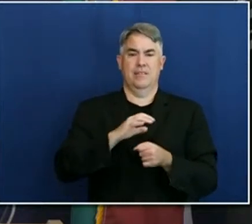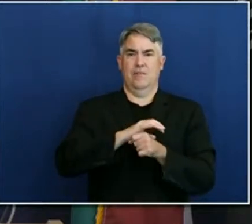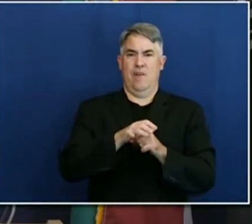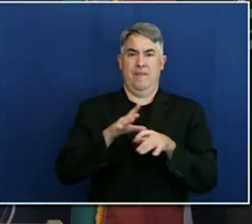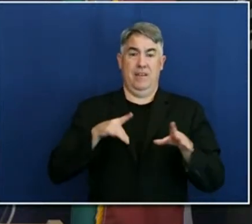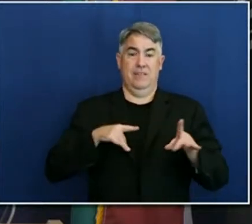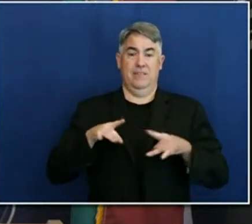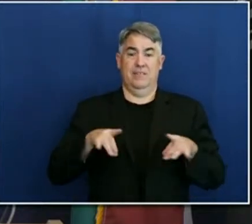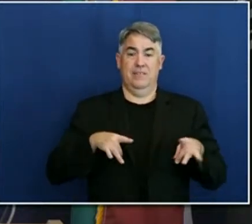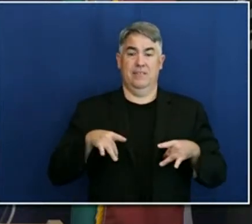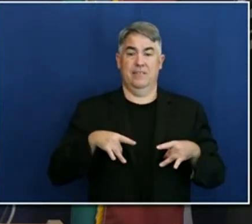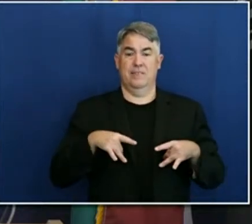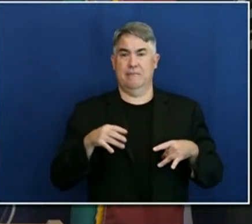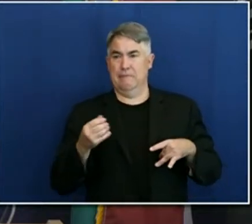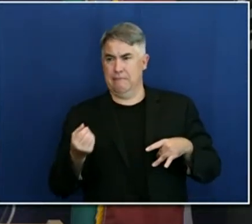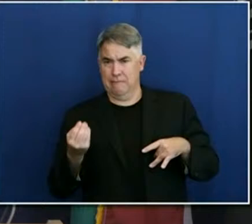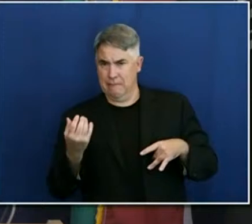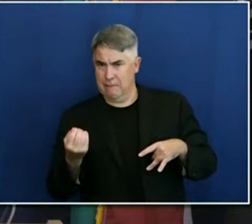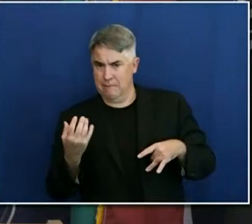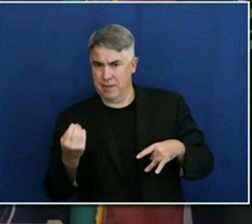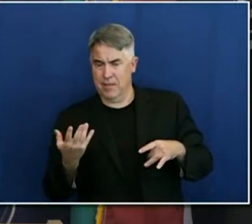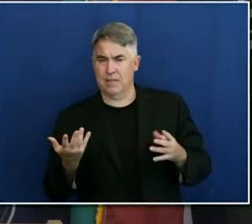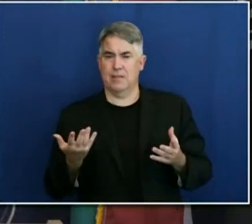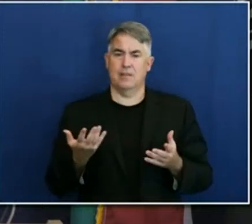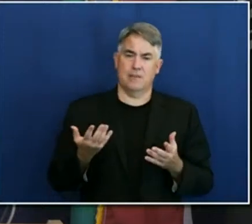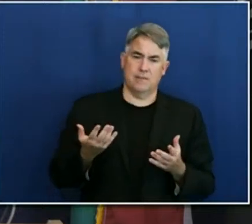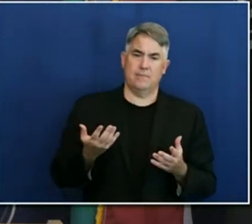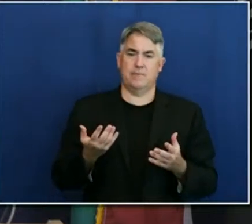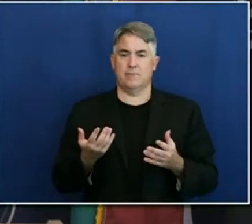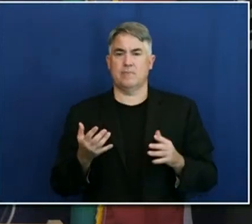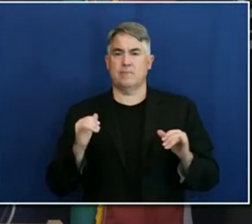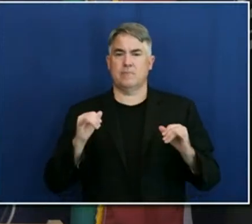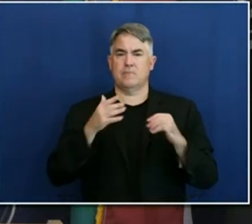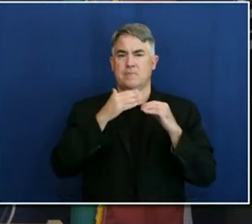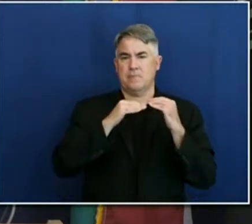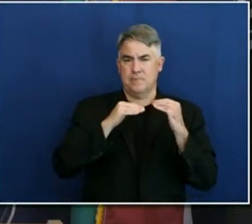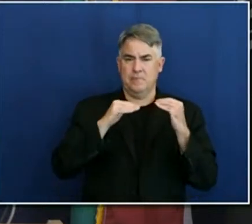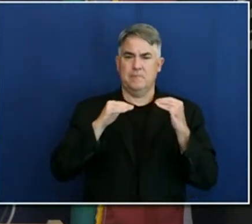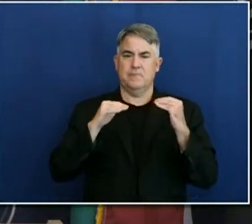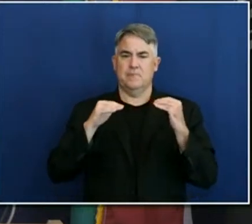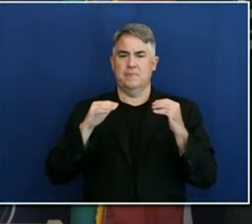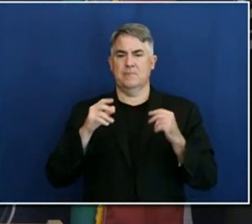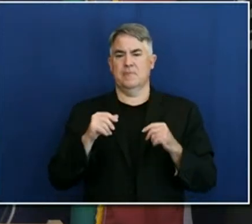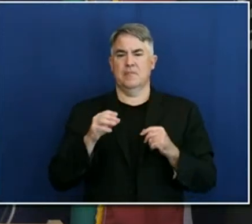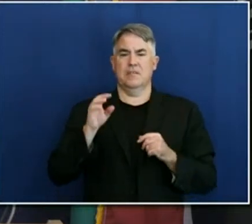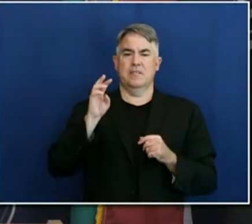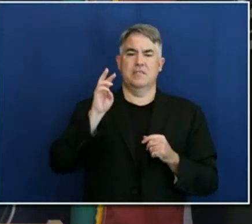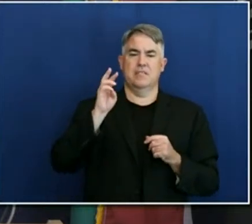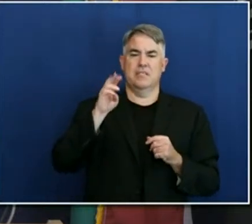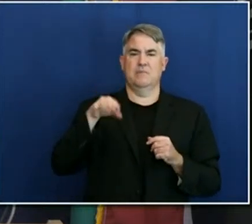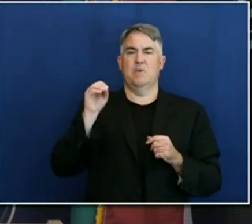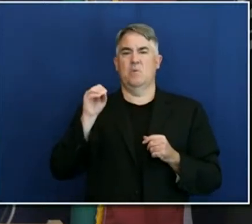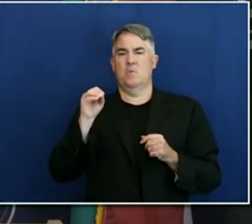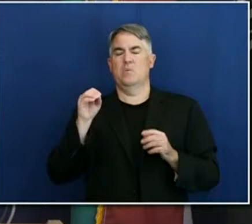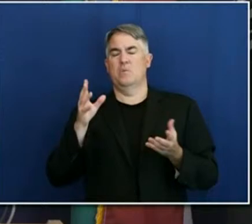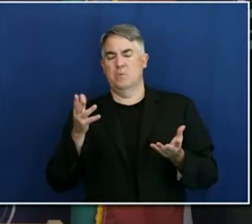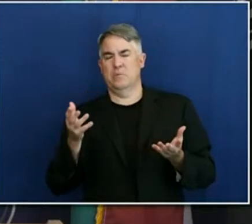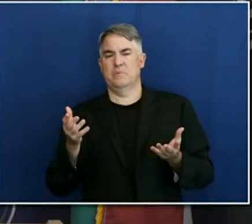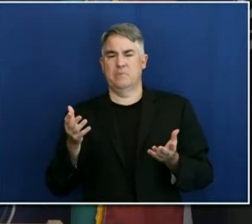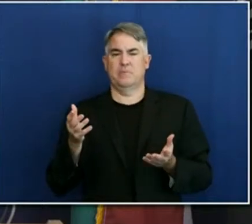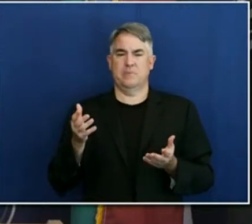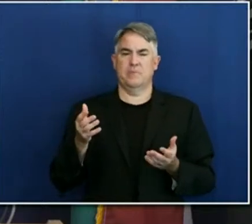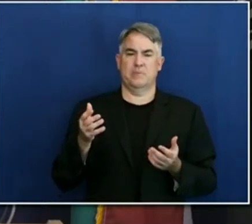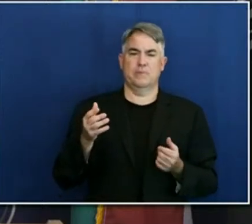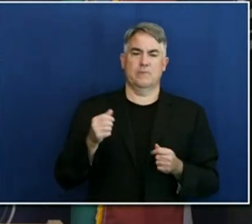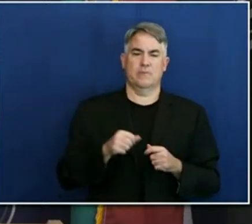here in a minute, right there, around just north of the 6.0 number. There are some other counties, LA and